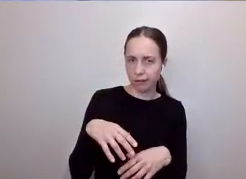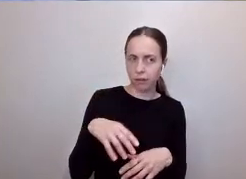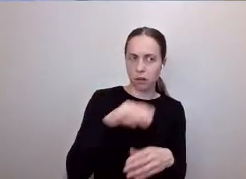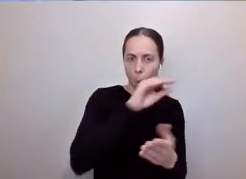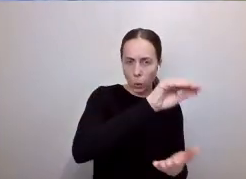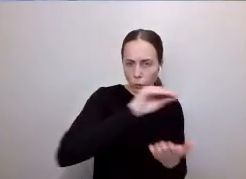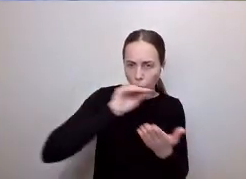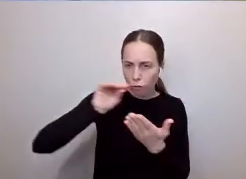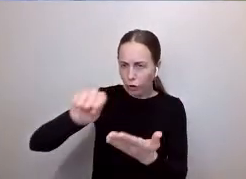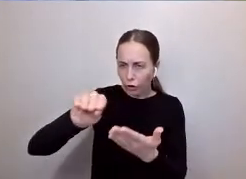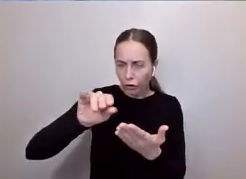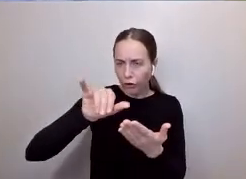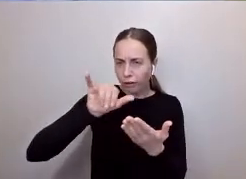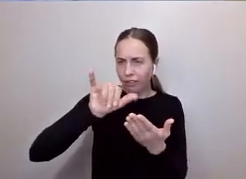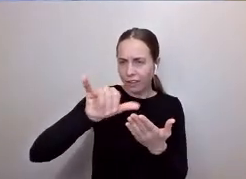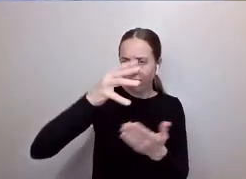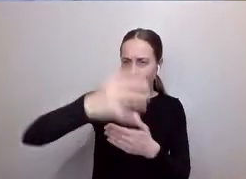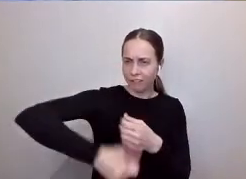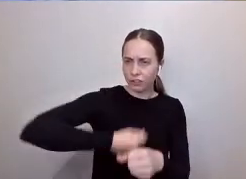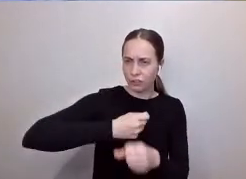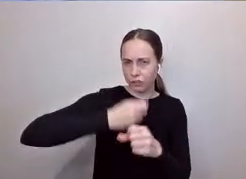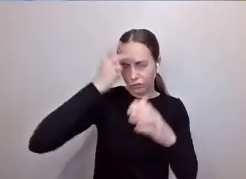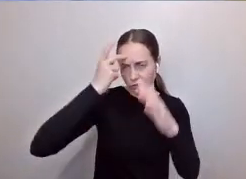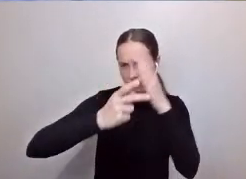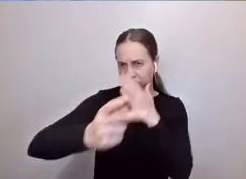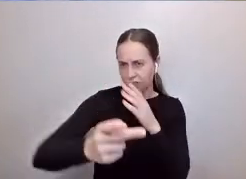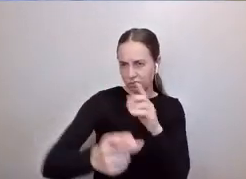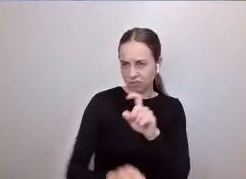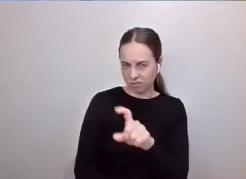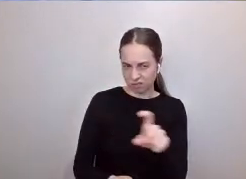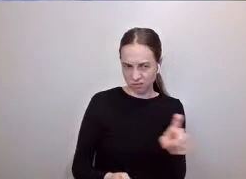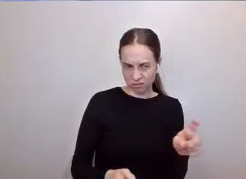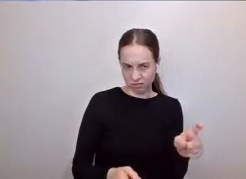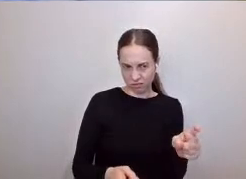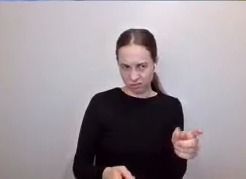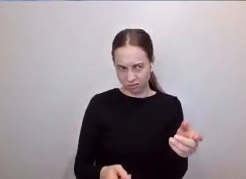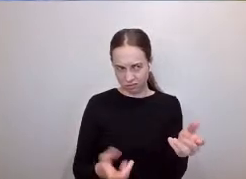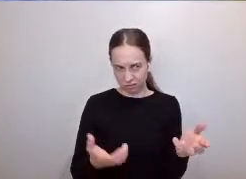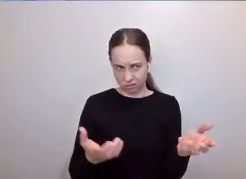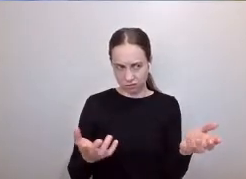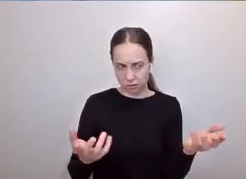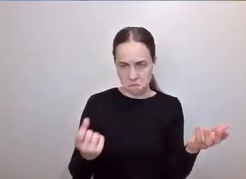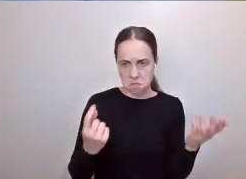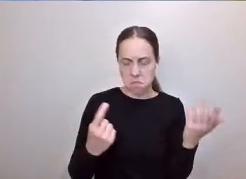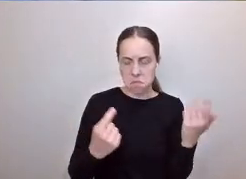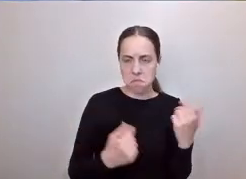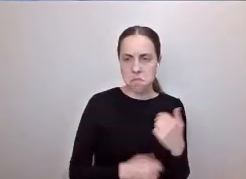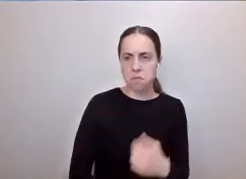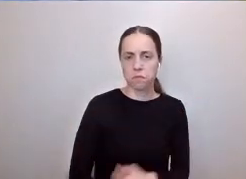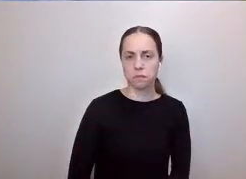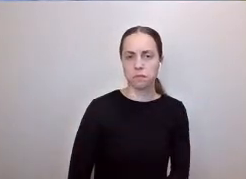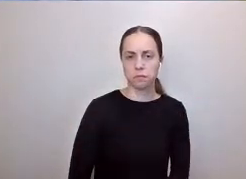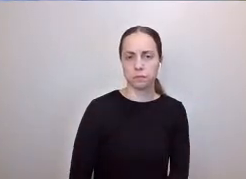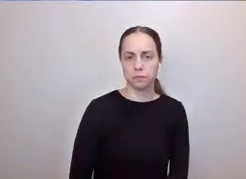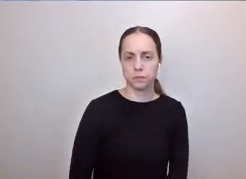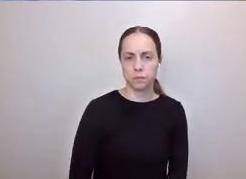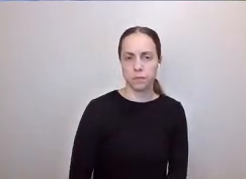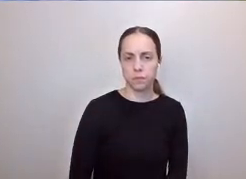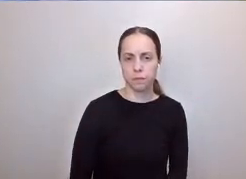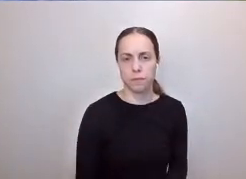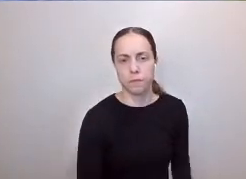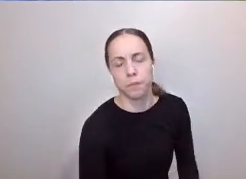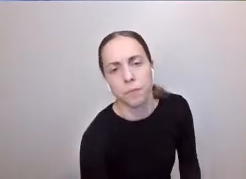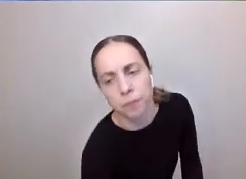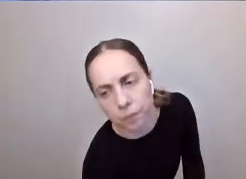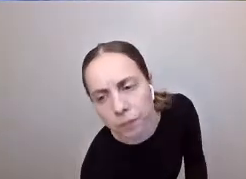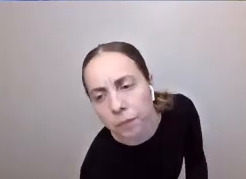Can anybody, perhaps Mr. Intermellon? Yes, thank you, Councilmember Gordon. We